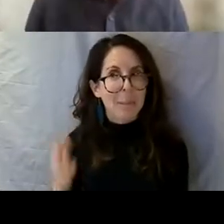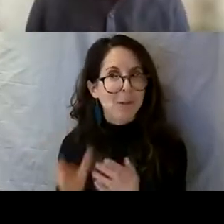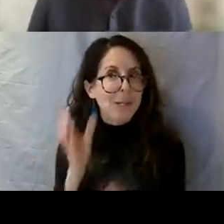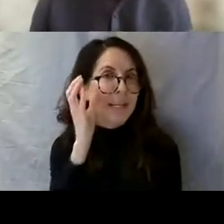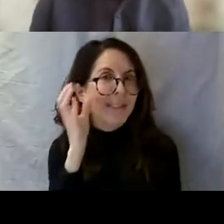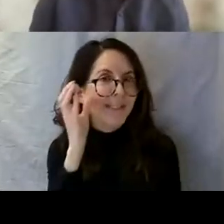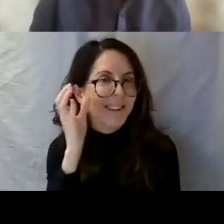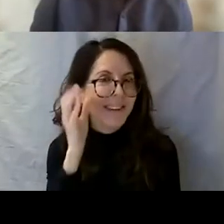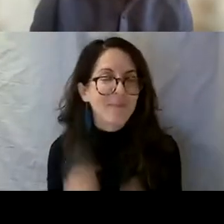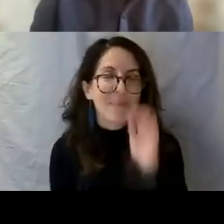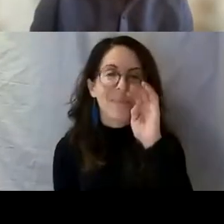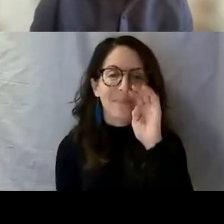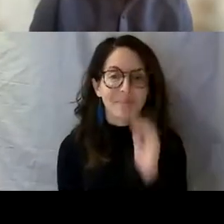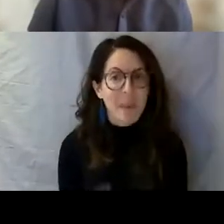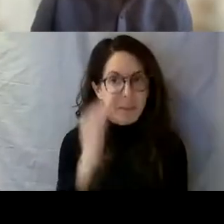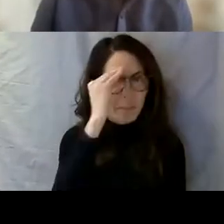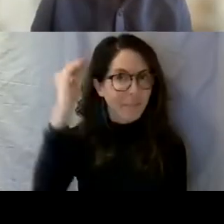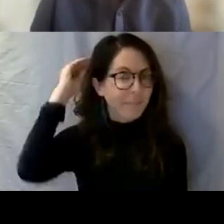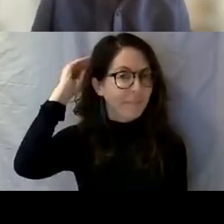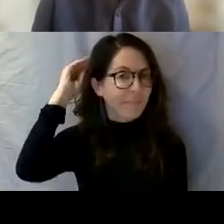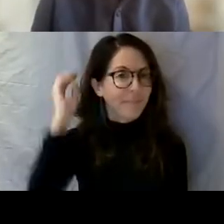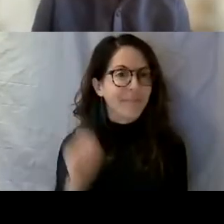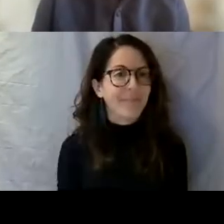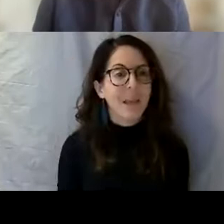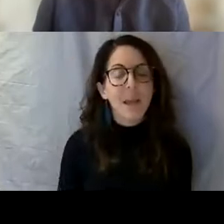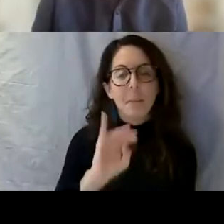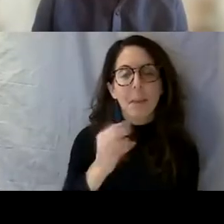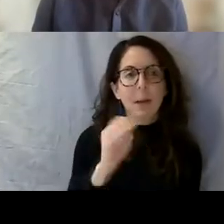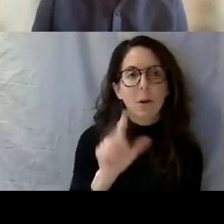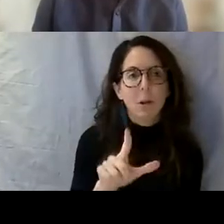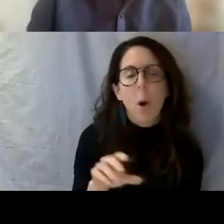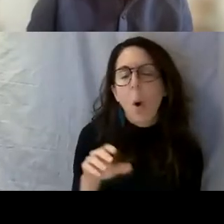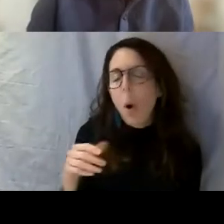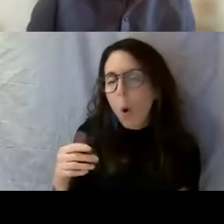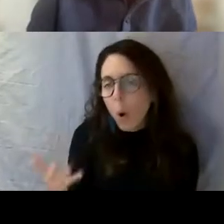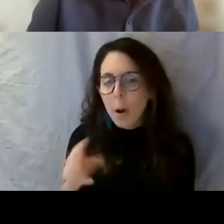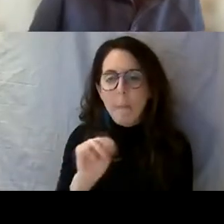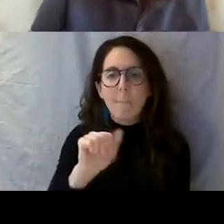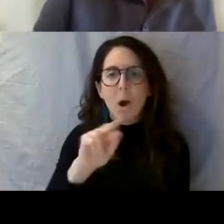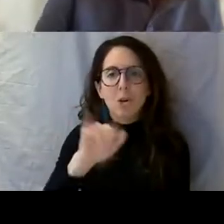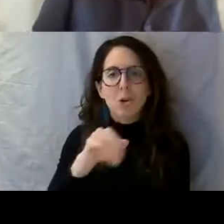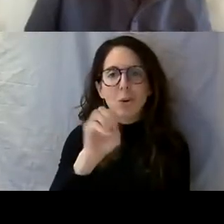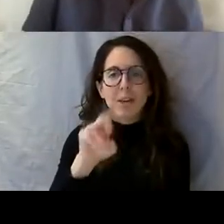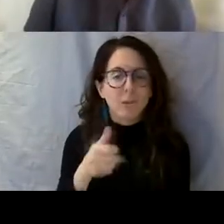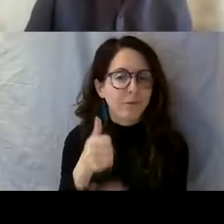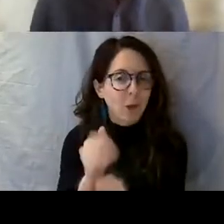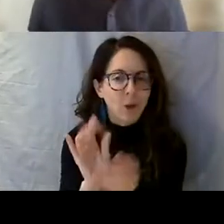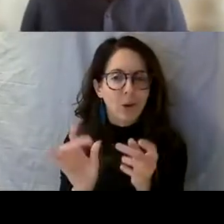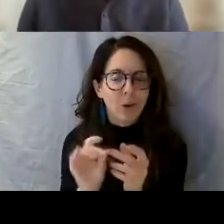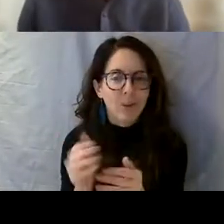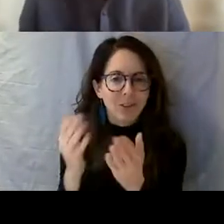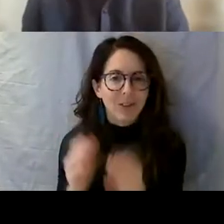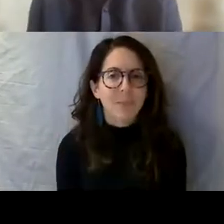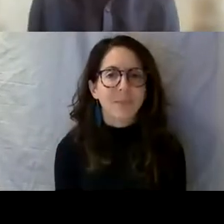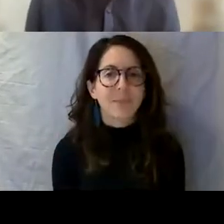all this, and maybe there are possibilities. Or just do whatever Marjorie suggests. She knows what she's talking about.